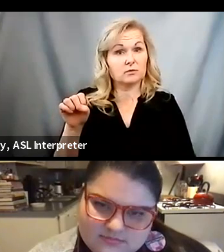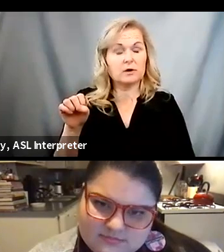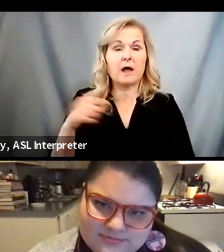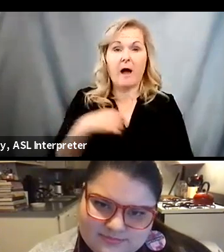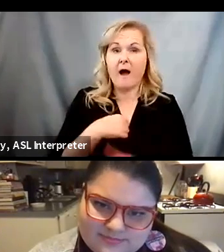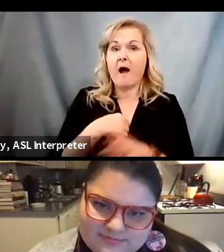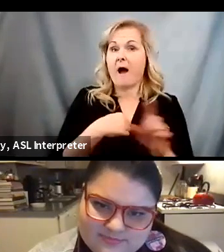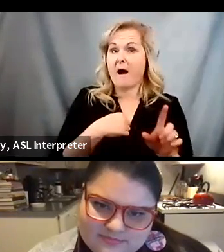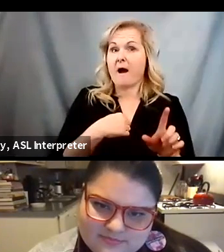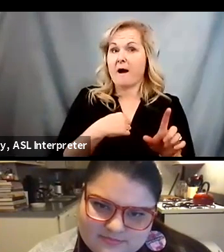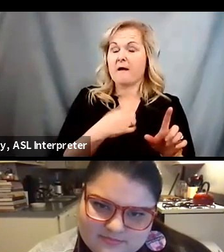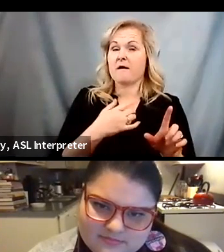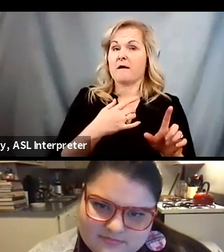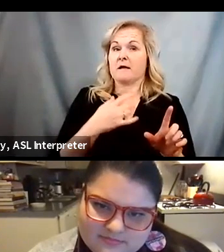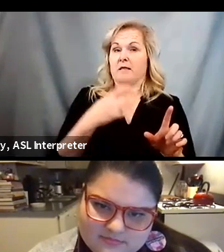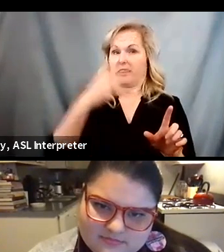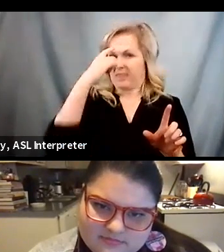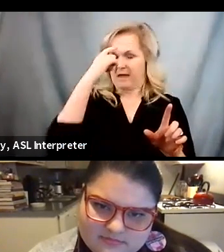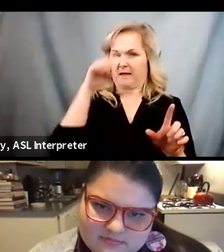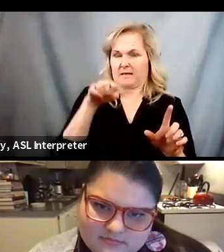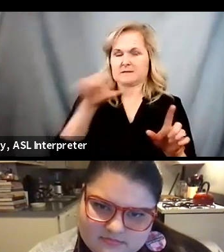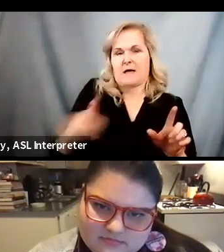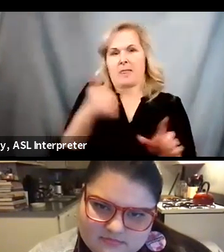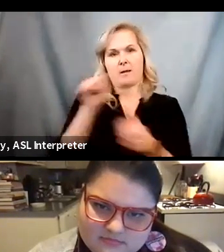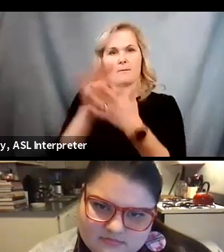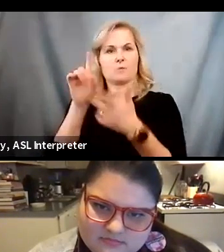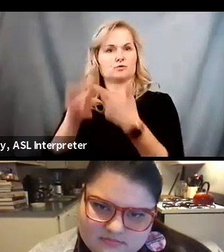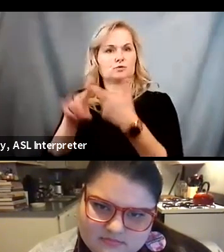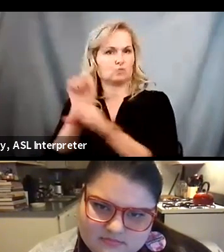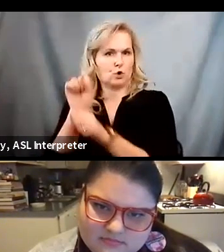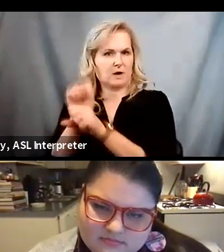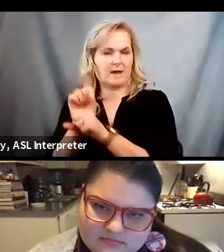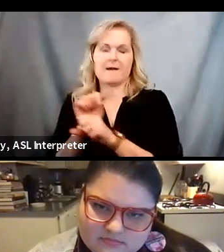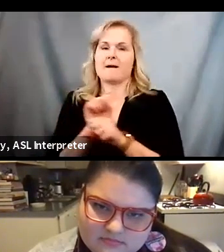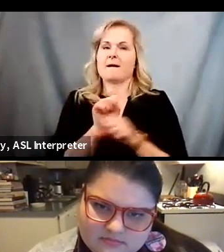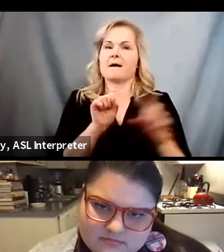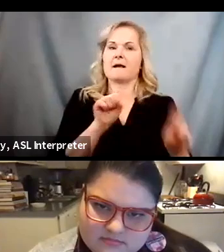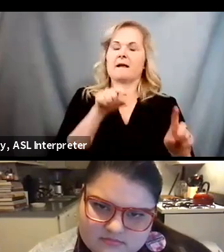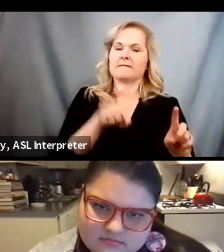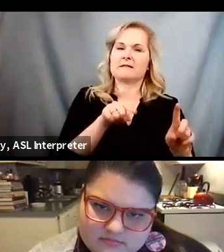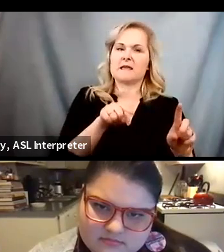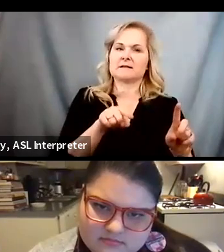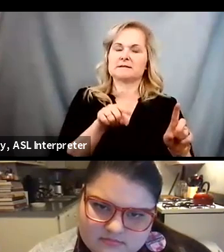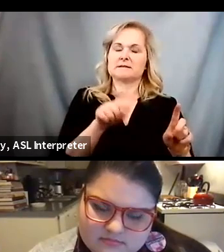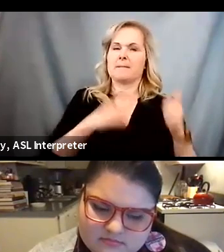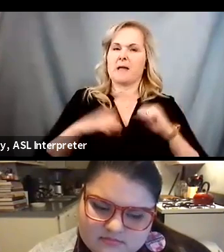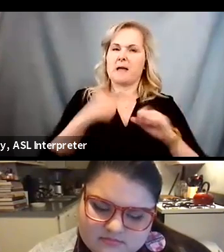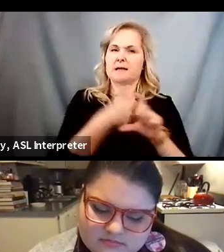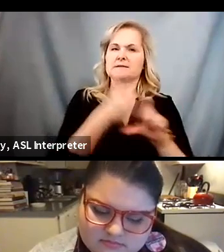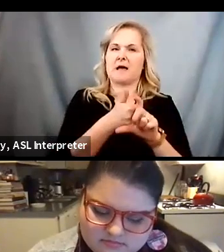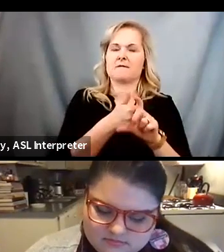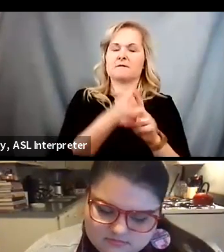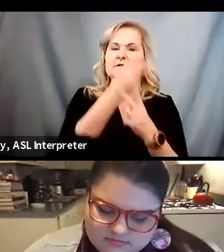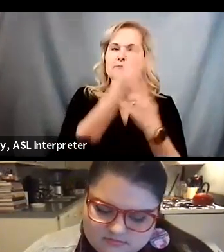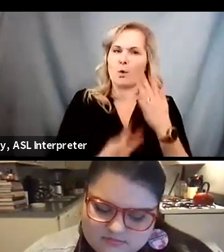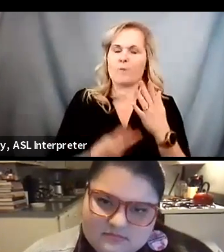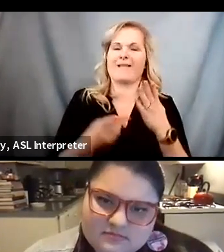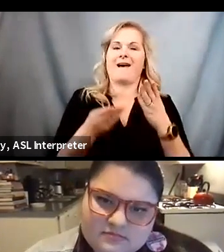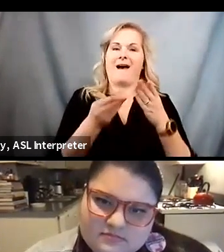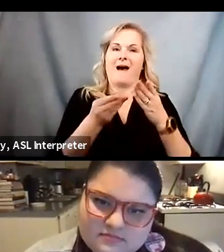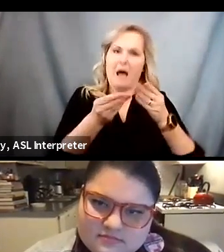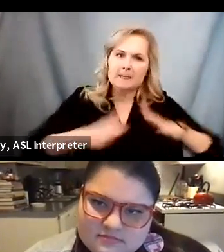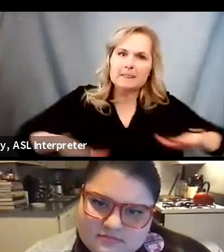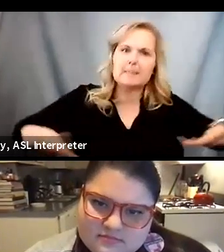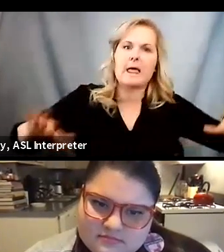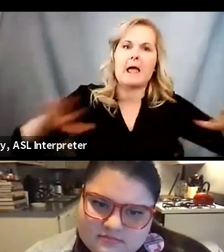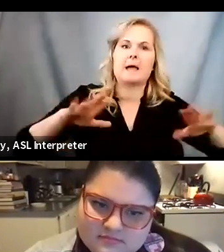is that a way of working where, and I mean, it's a land and people acknowledgement. It's an acknowledgement of all